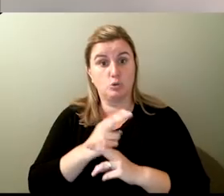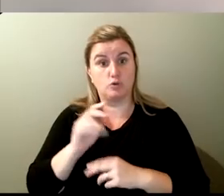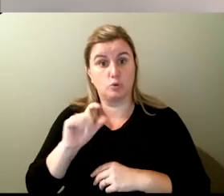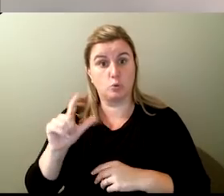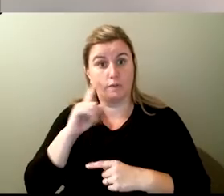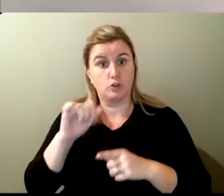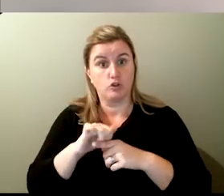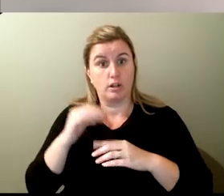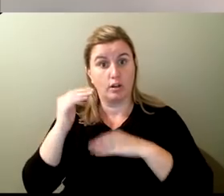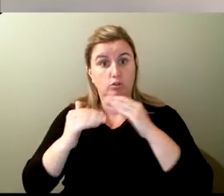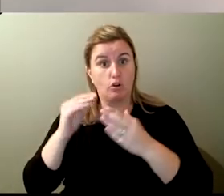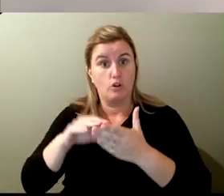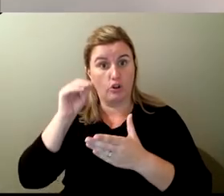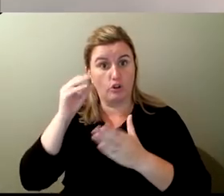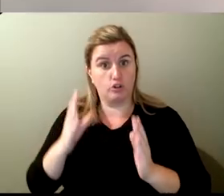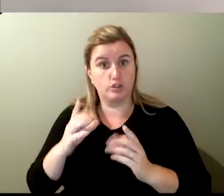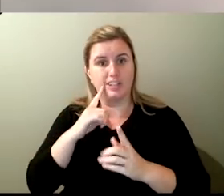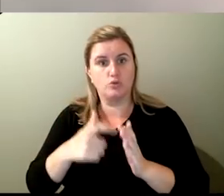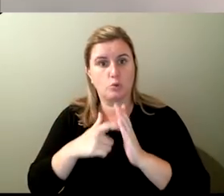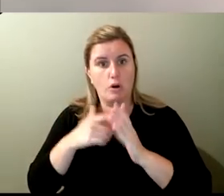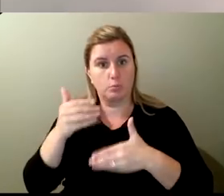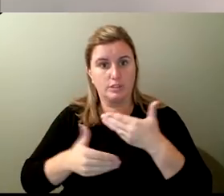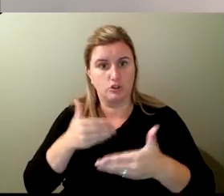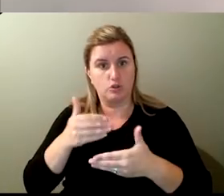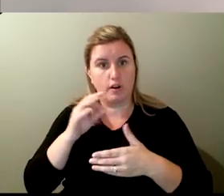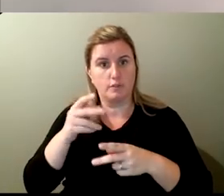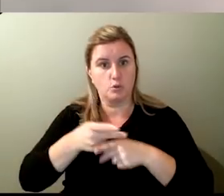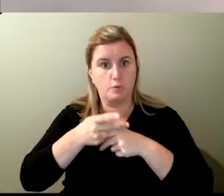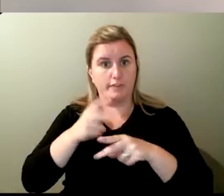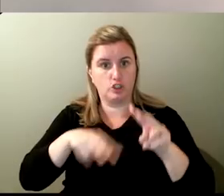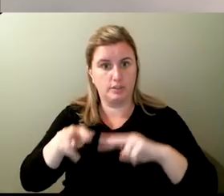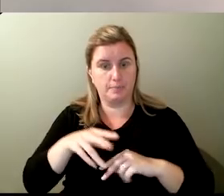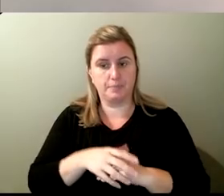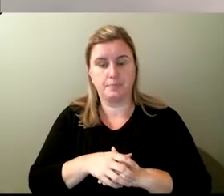training adult learners and is a required procedure of supervision.